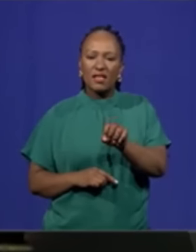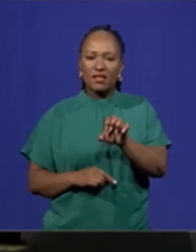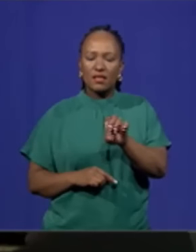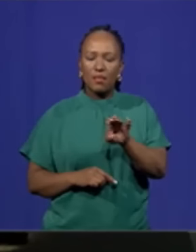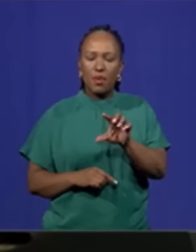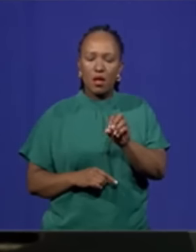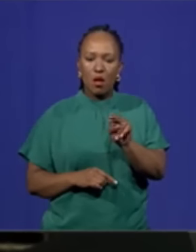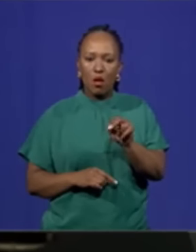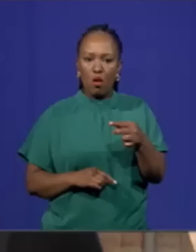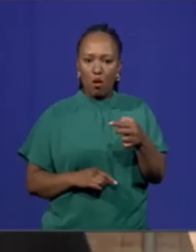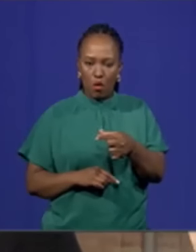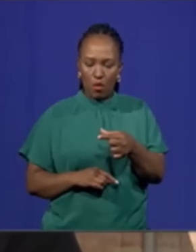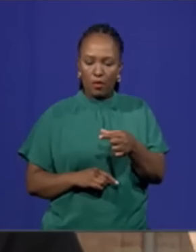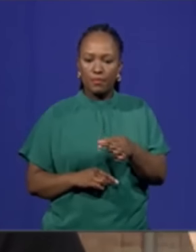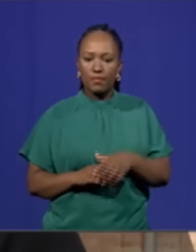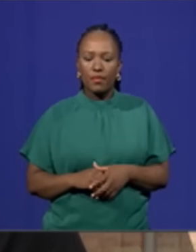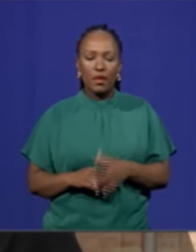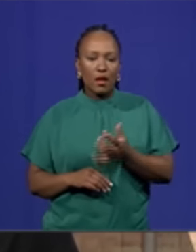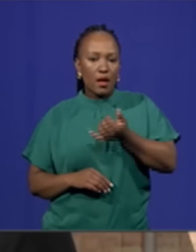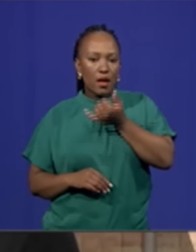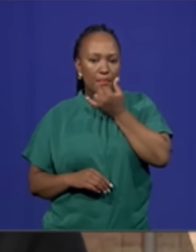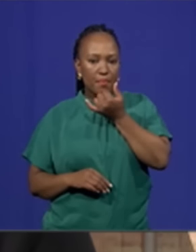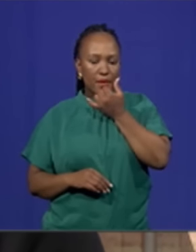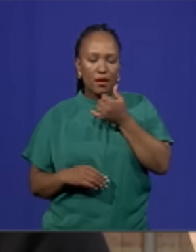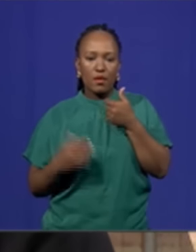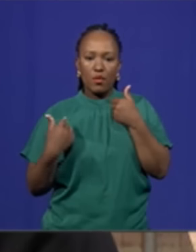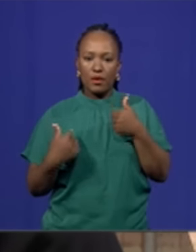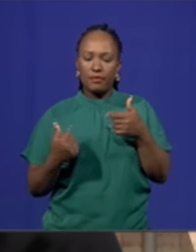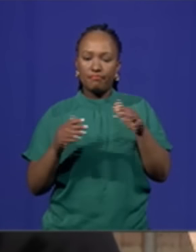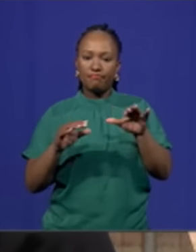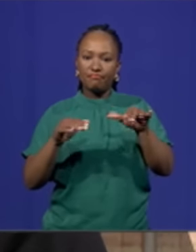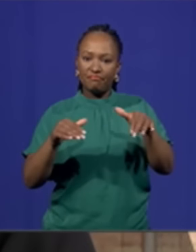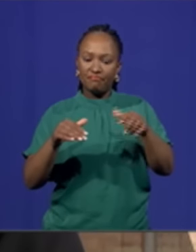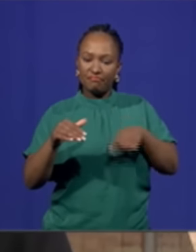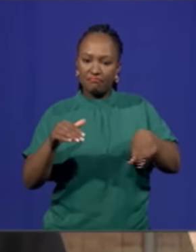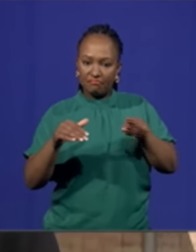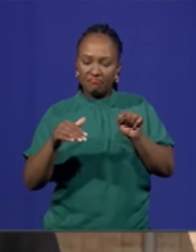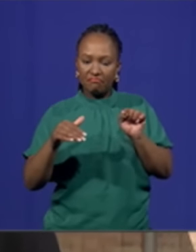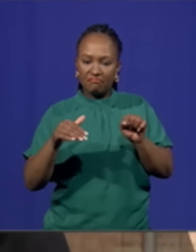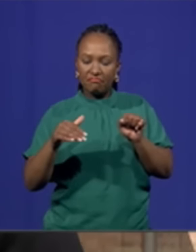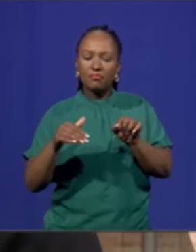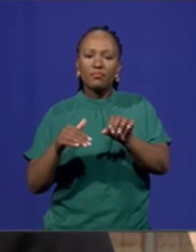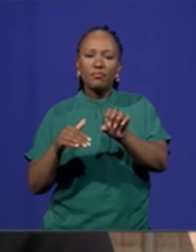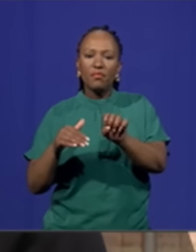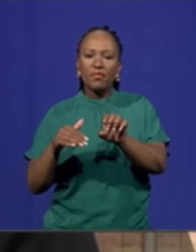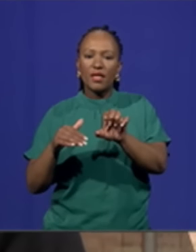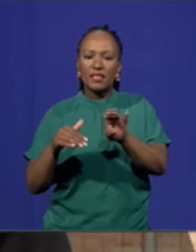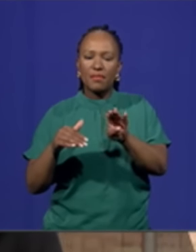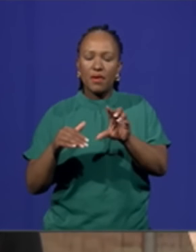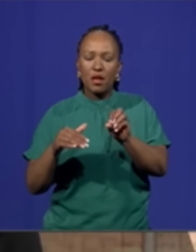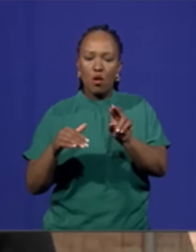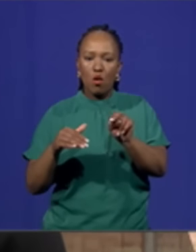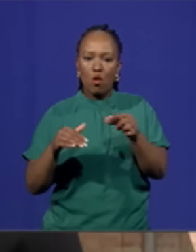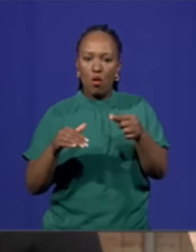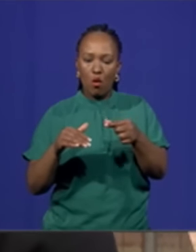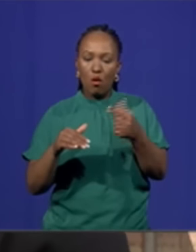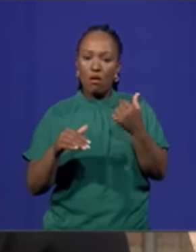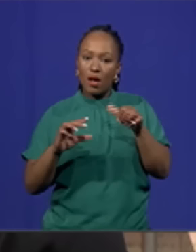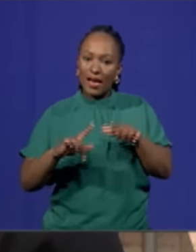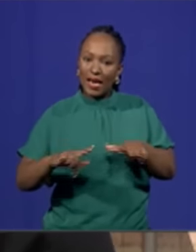Property Association. Re itumetse rona re le morafe wa Sebilong ka ntlha gore lefatshe le morafe kgalo le